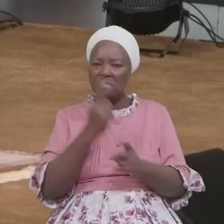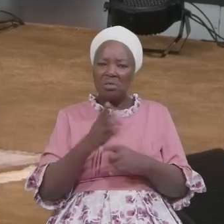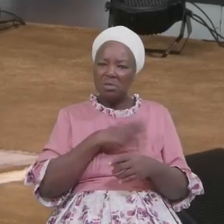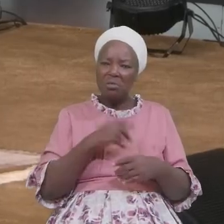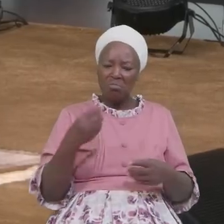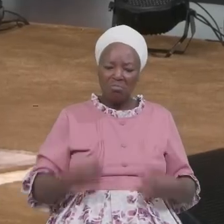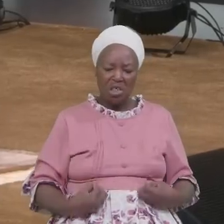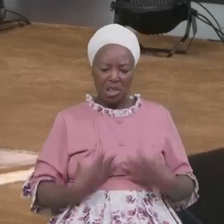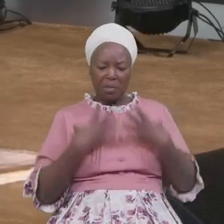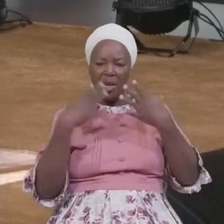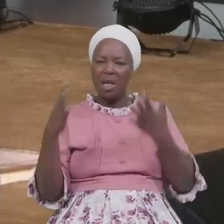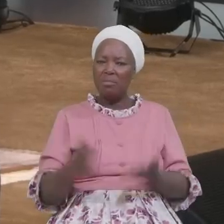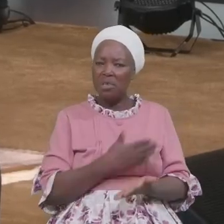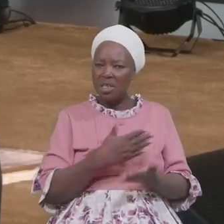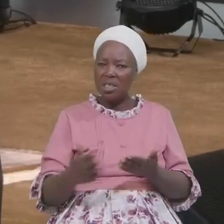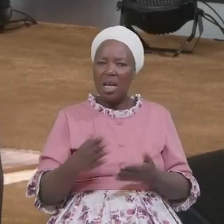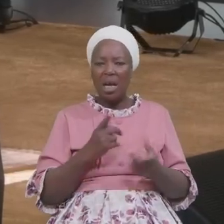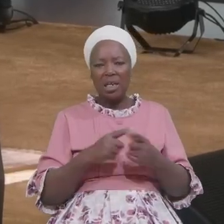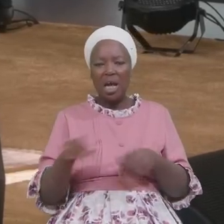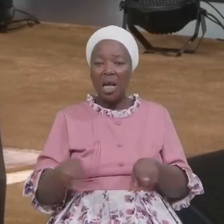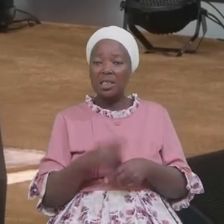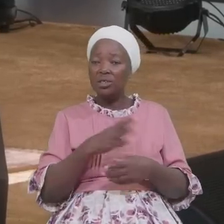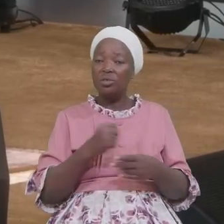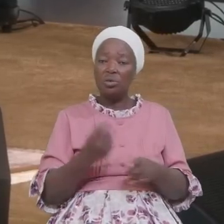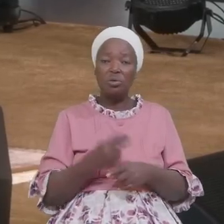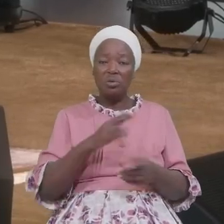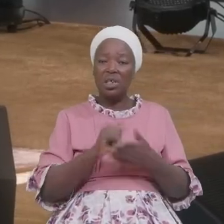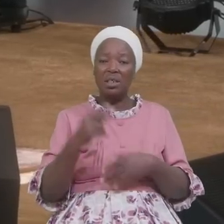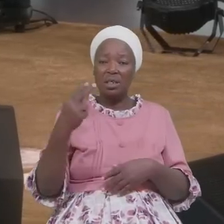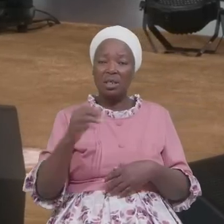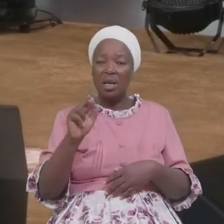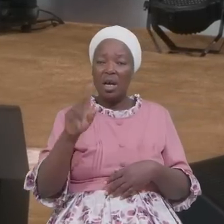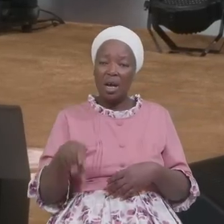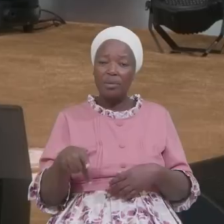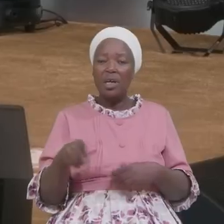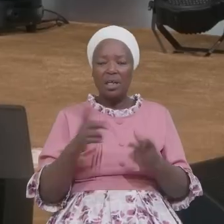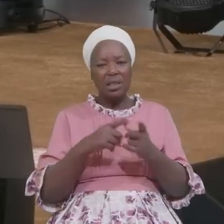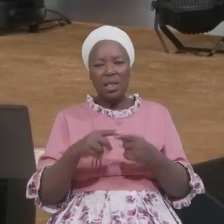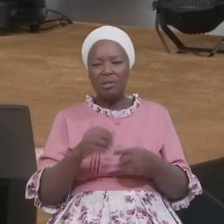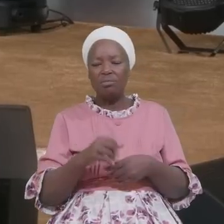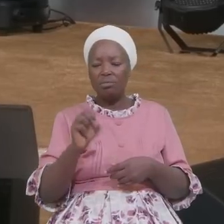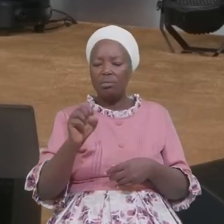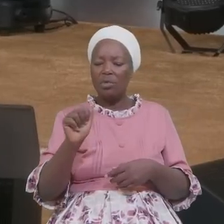inspiring music. And as he played on the harp, Saul became